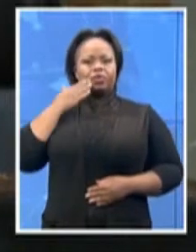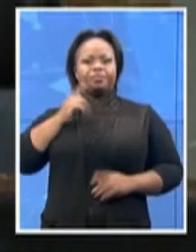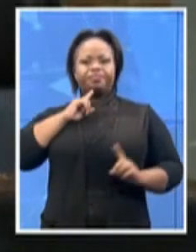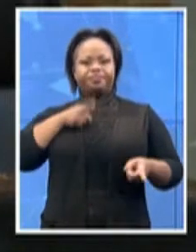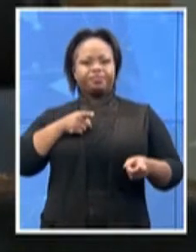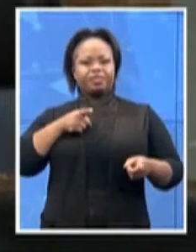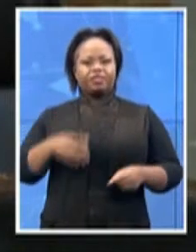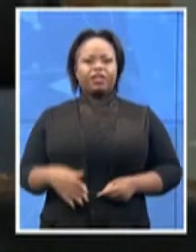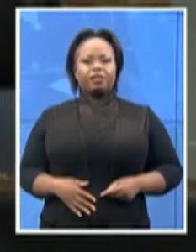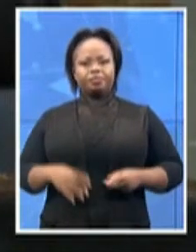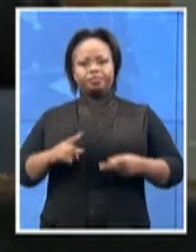dealing with a payment to the President's son.